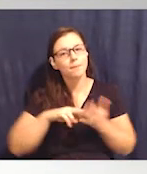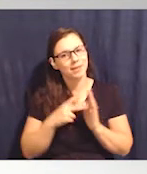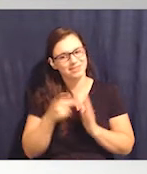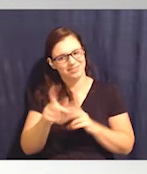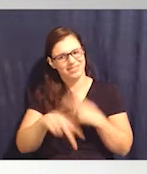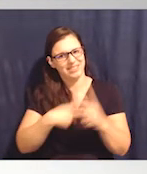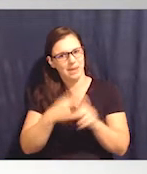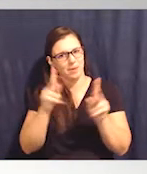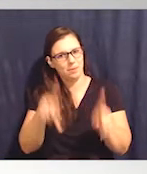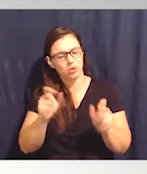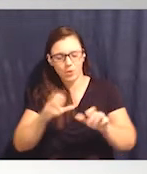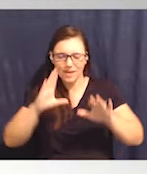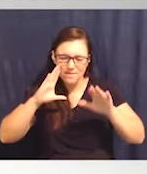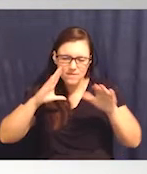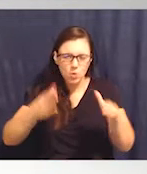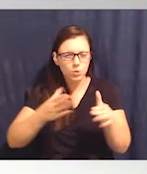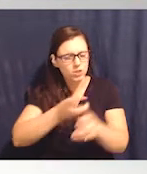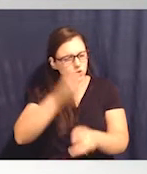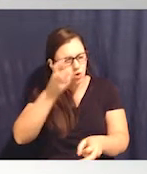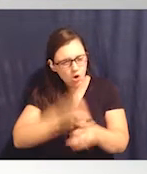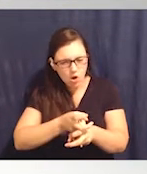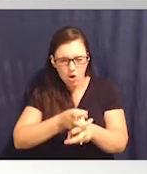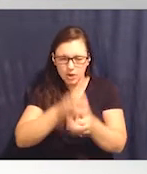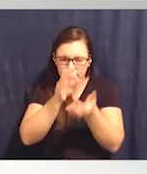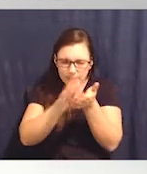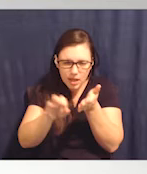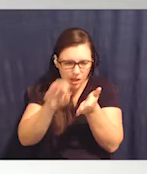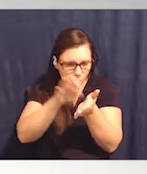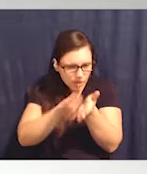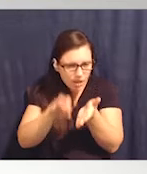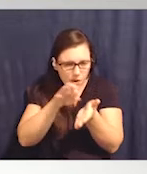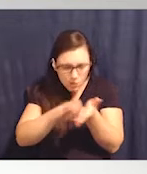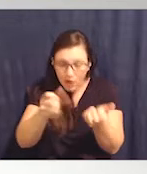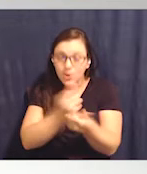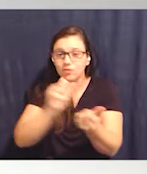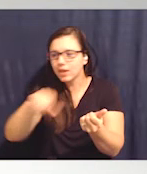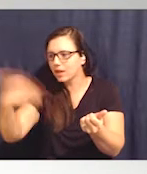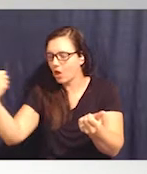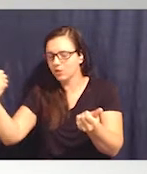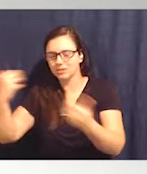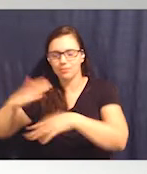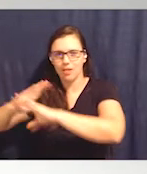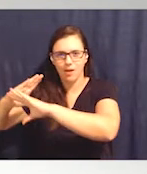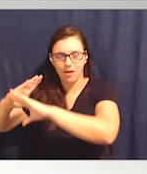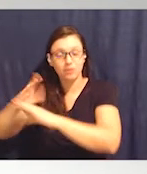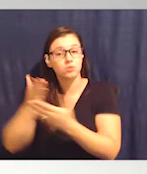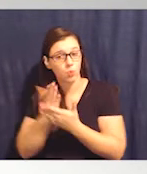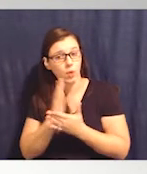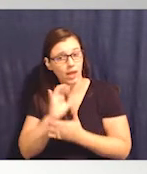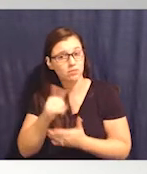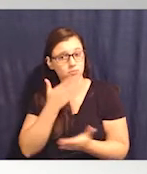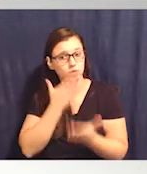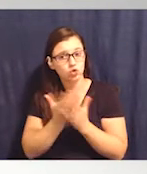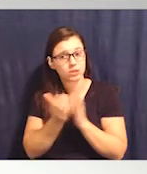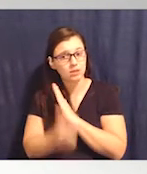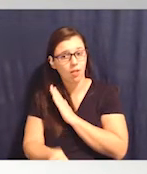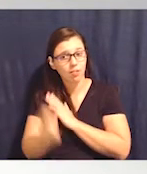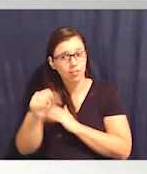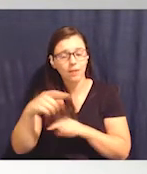so hard that you block out everything else. So it's okay. That can be a very good thing, but be aware.